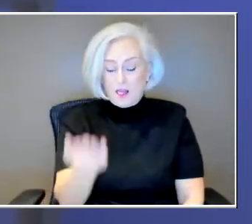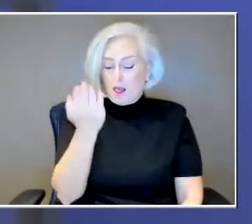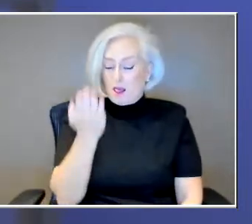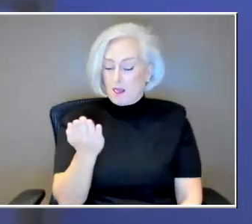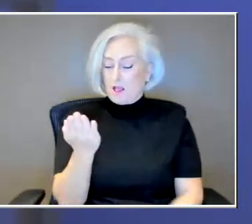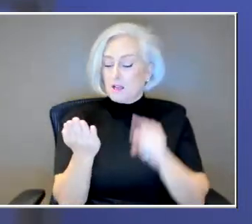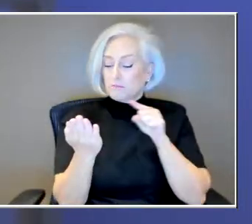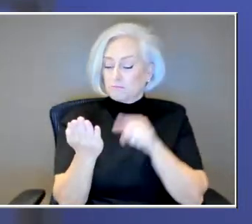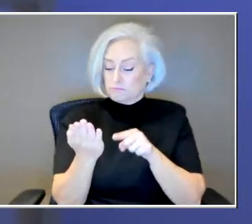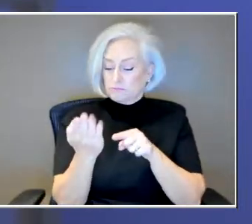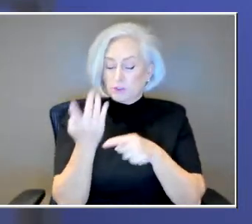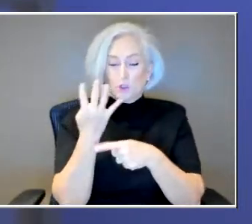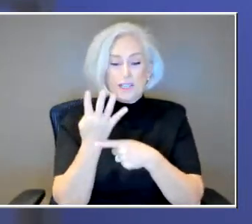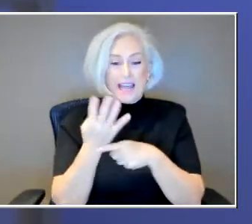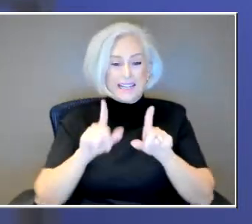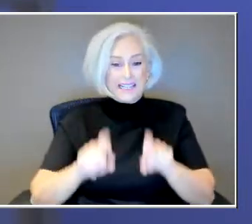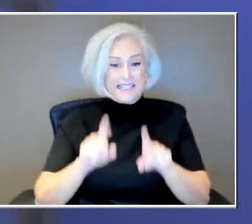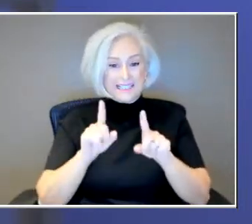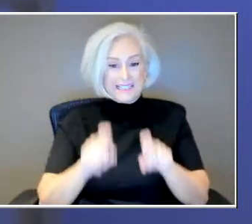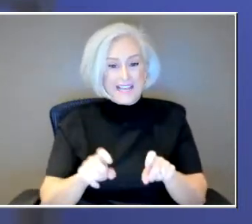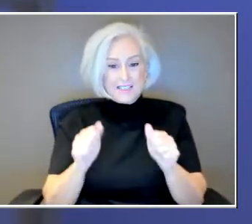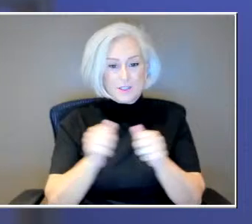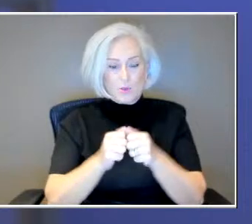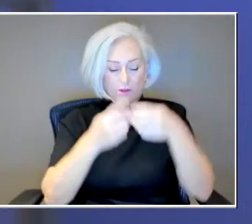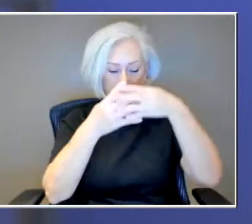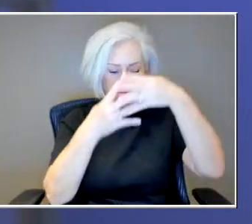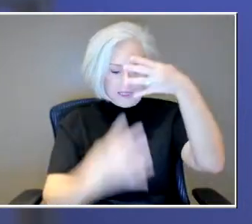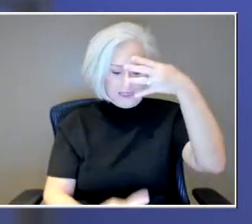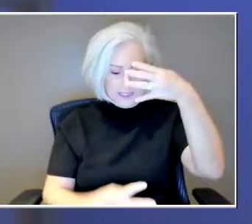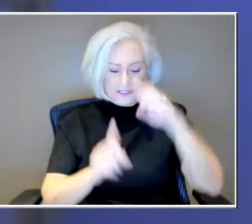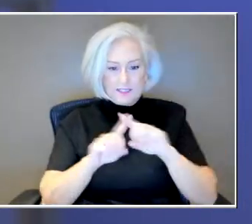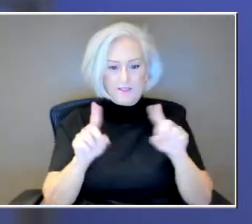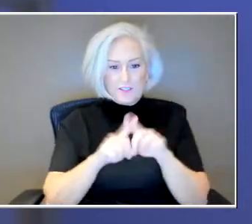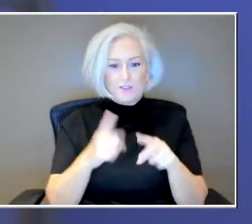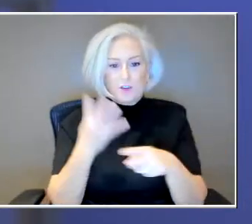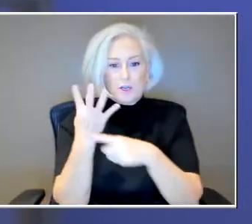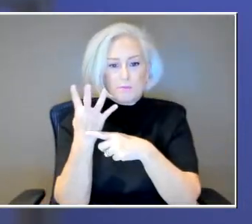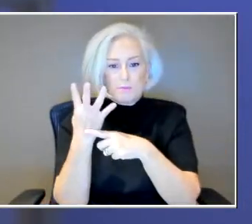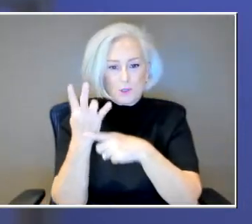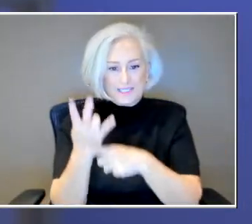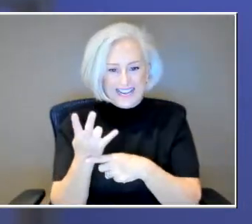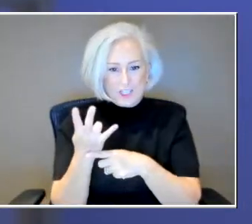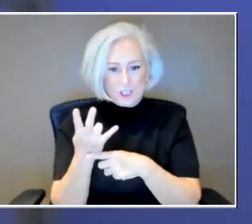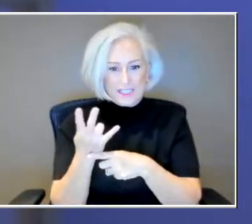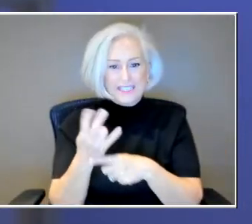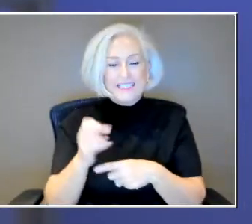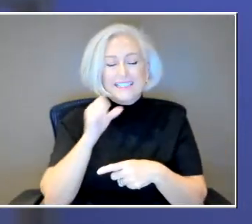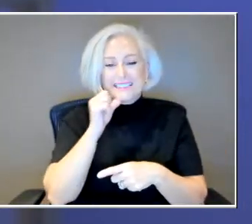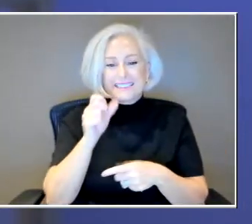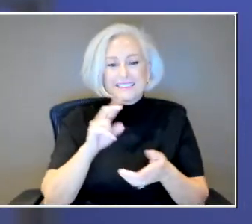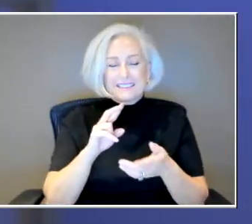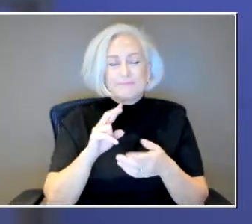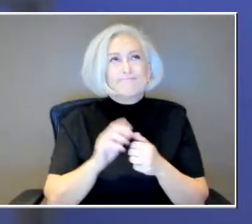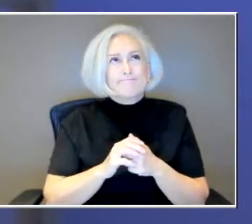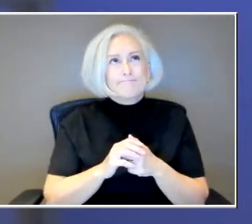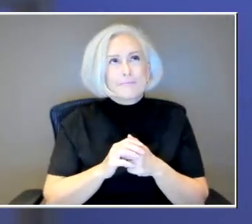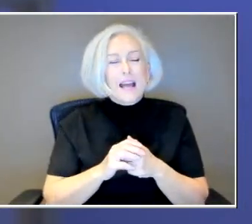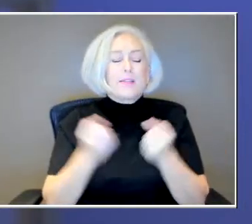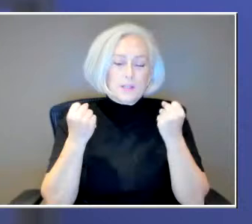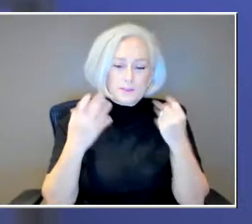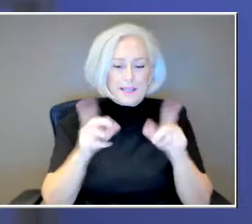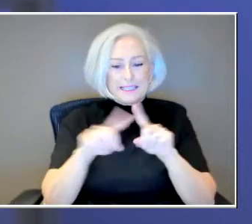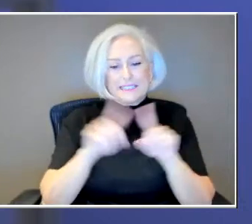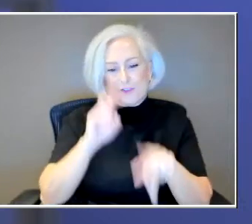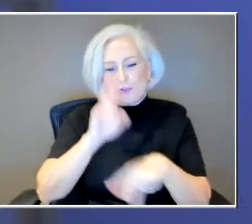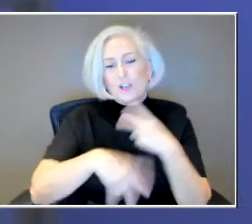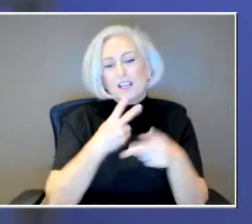has, you know, the name of the mutation doesn't mean it is. There are many different types of changes that you can find on a